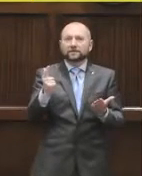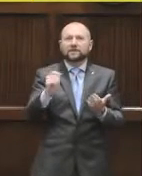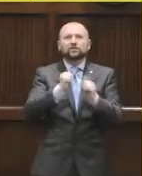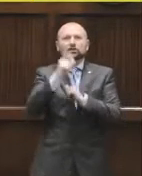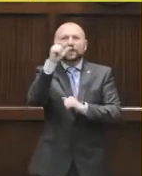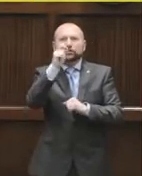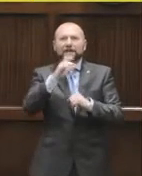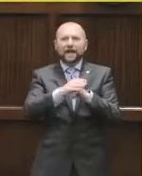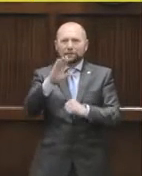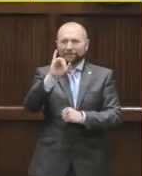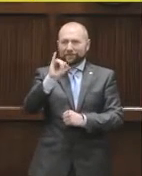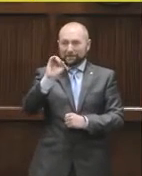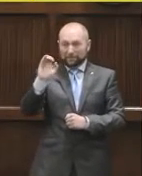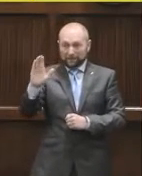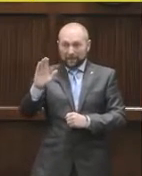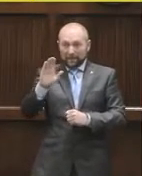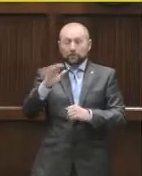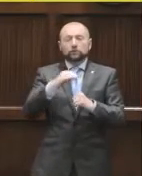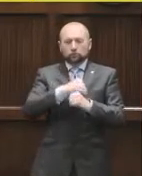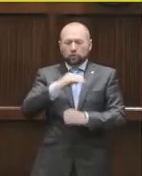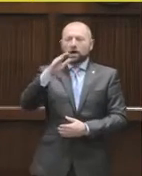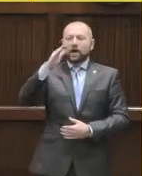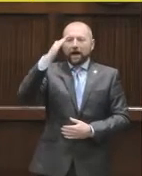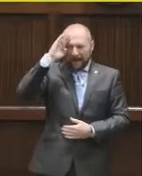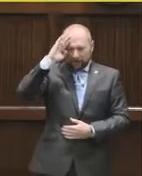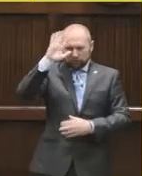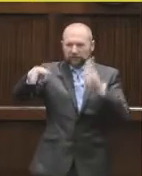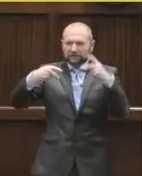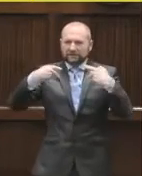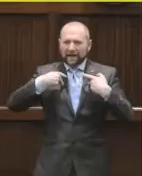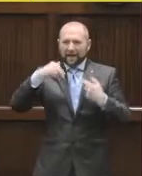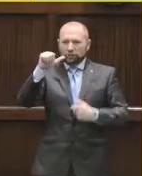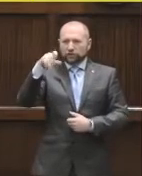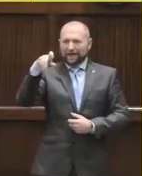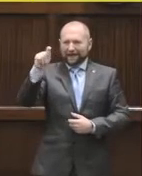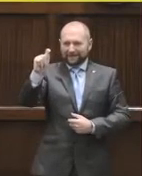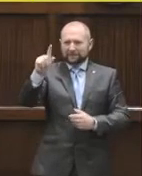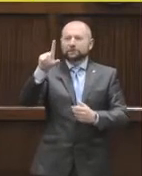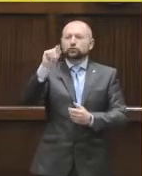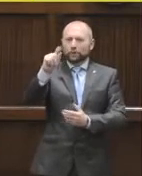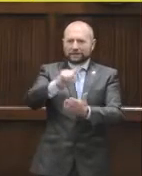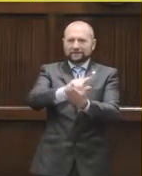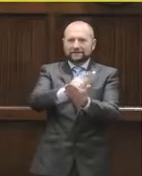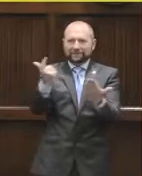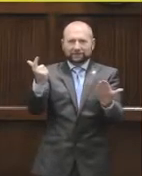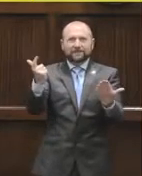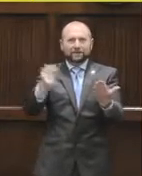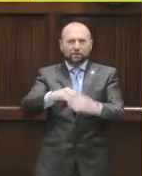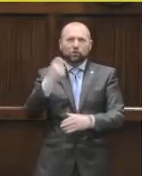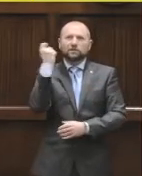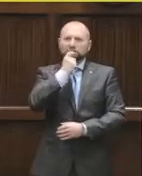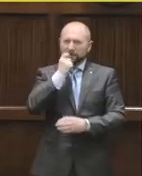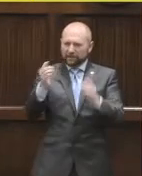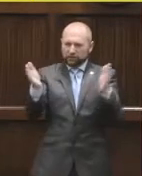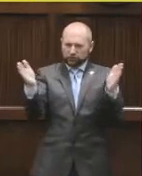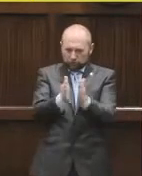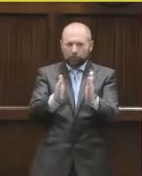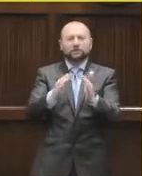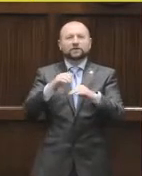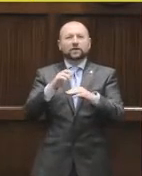bill to Irish Sign Language Act 2017 as a crisper and more user-friendly short